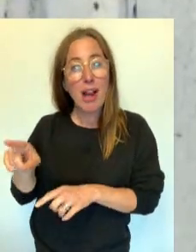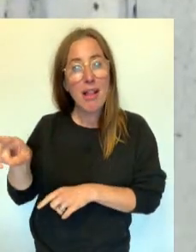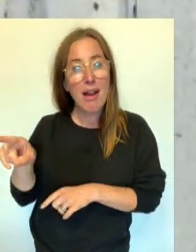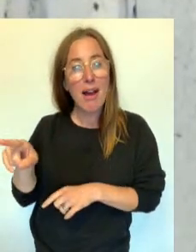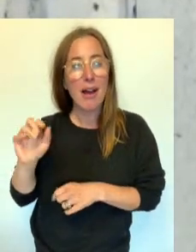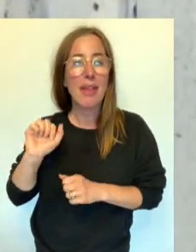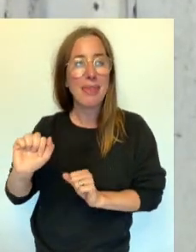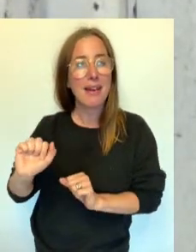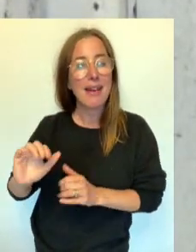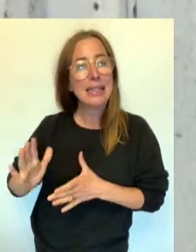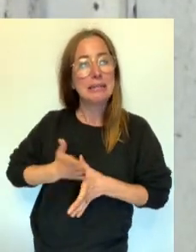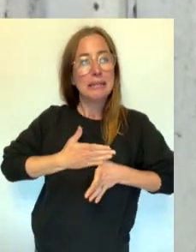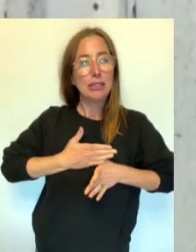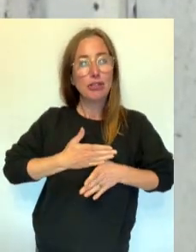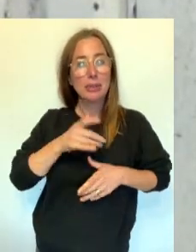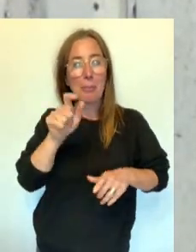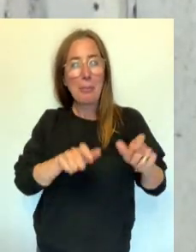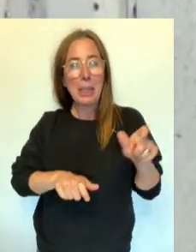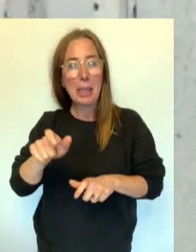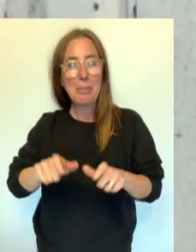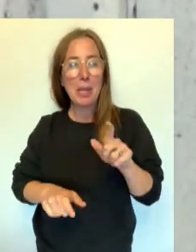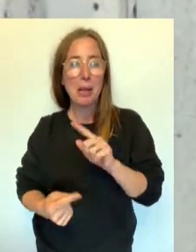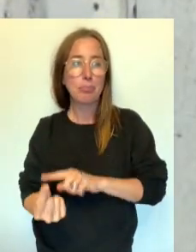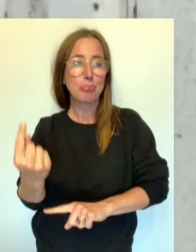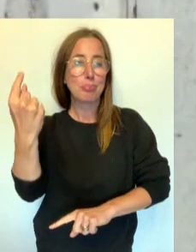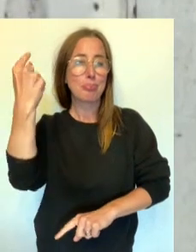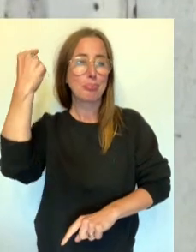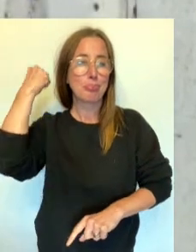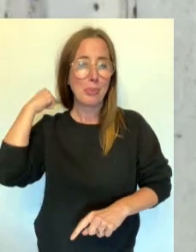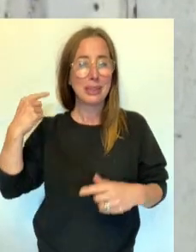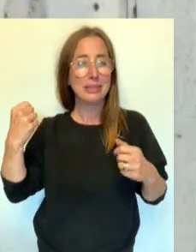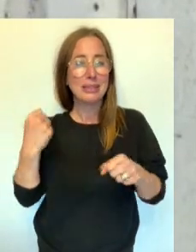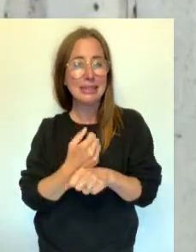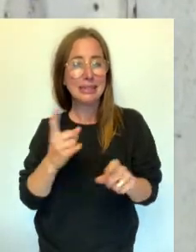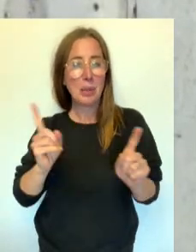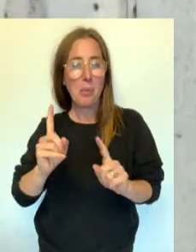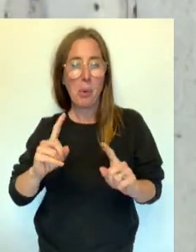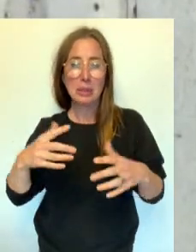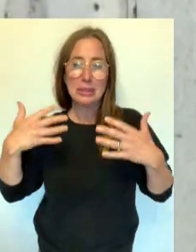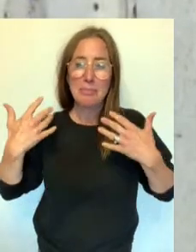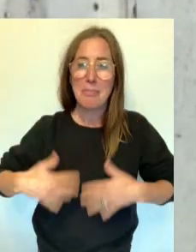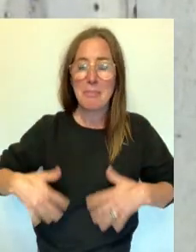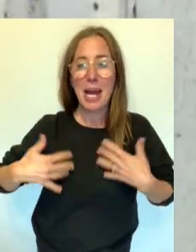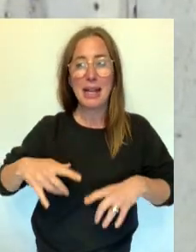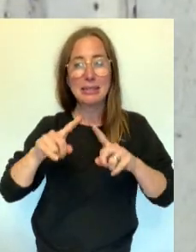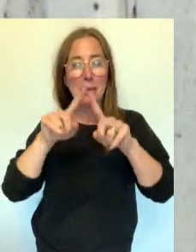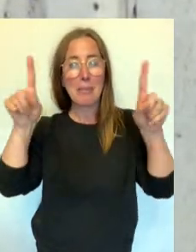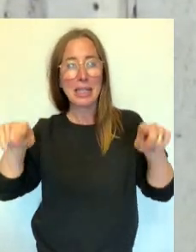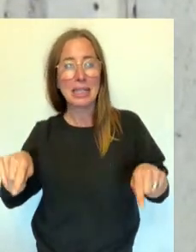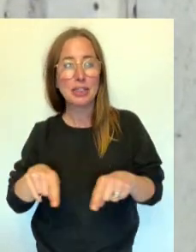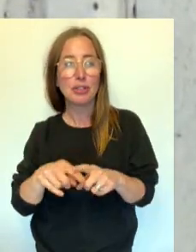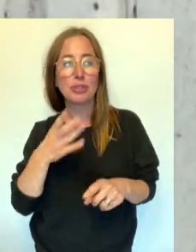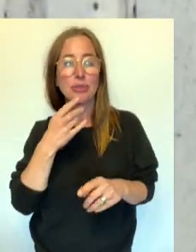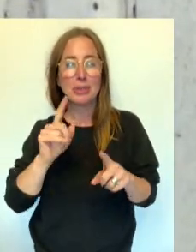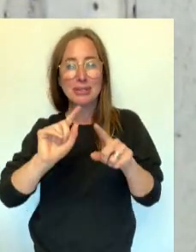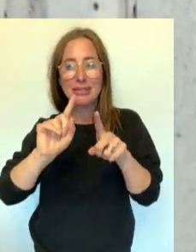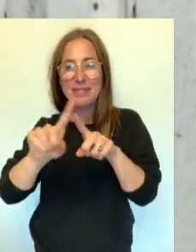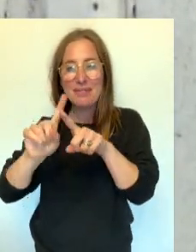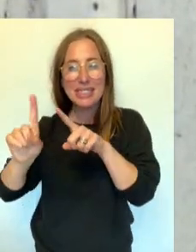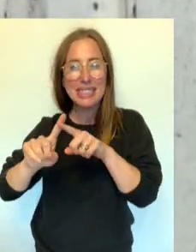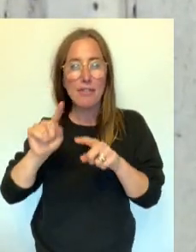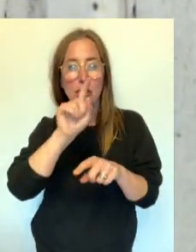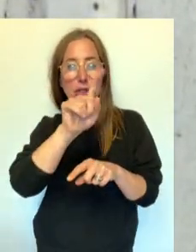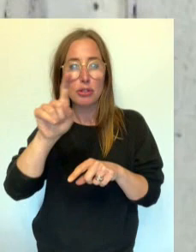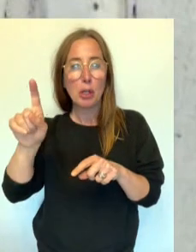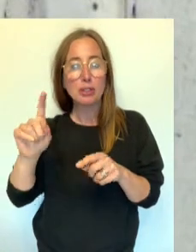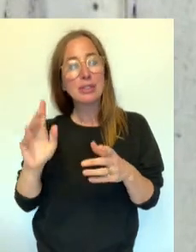people. They used to do these amazing pictures using dots to represent specific things,